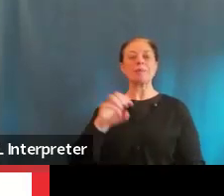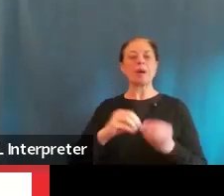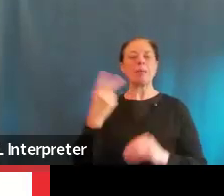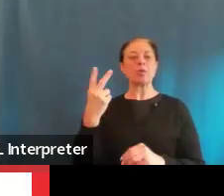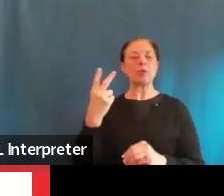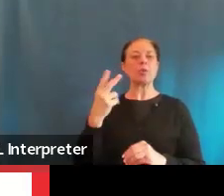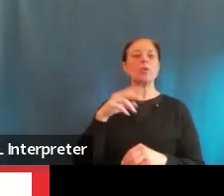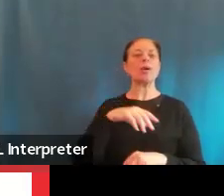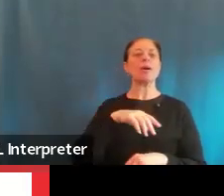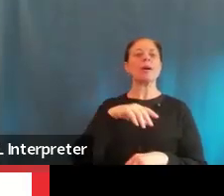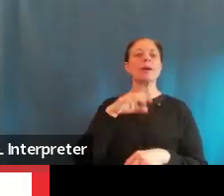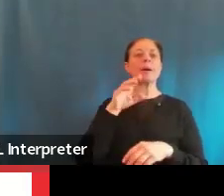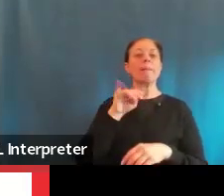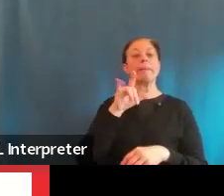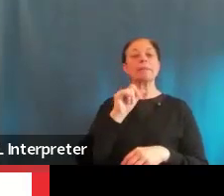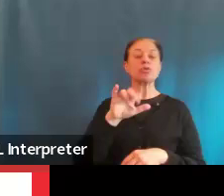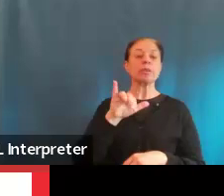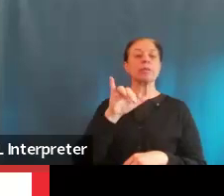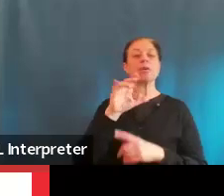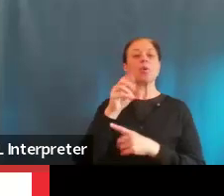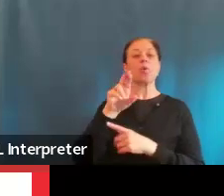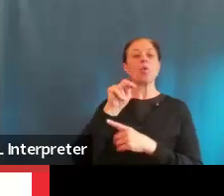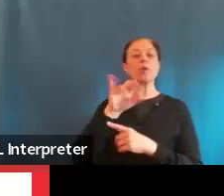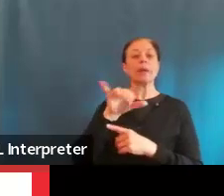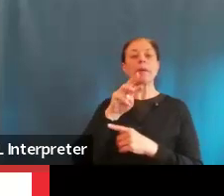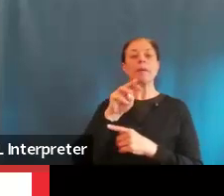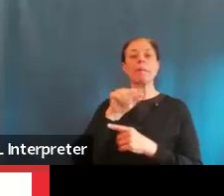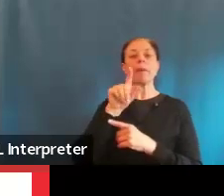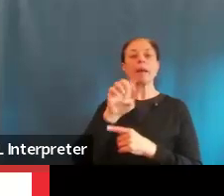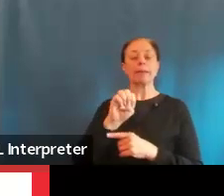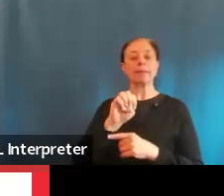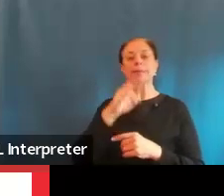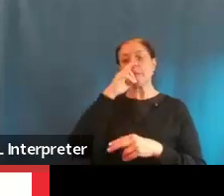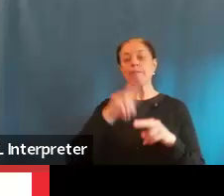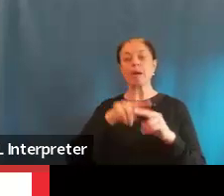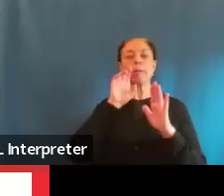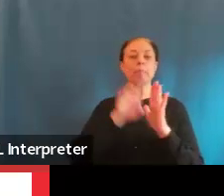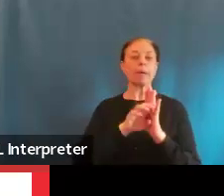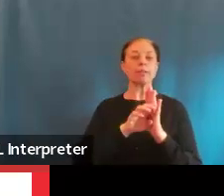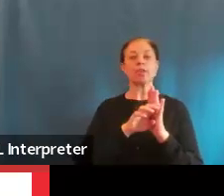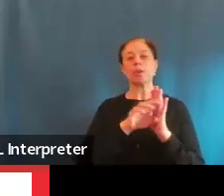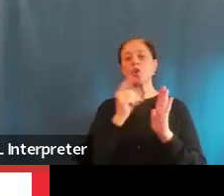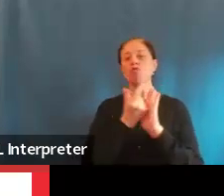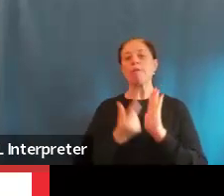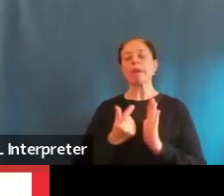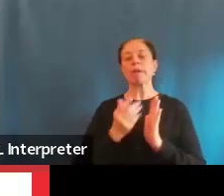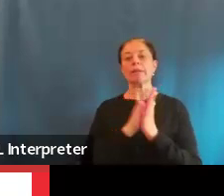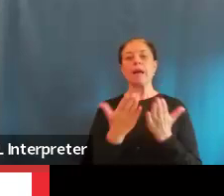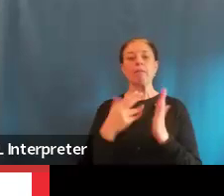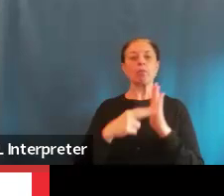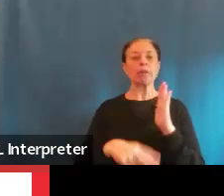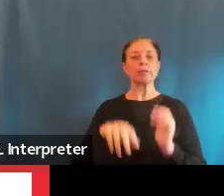Corny Maze, is the second book in the Squirrellock Holmes series and a fun pick for emerging graphic novel readers.